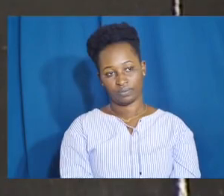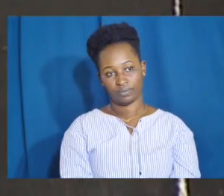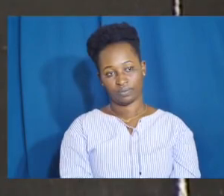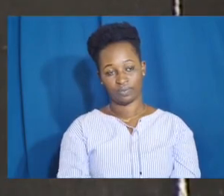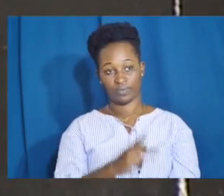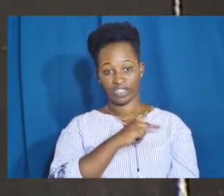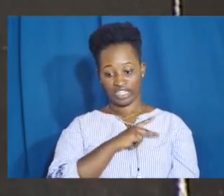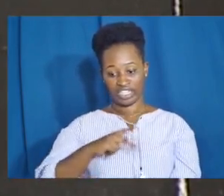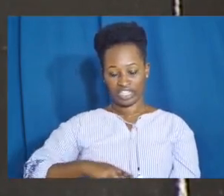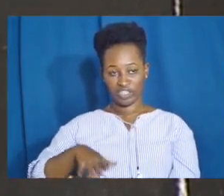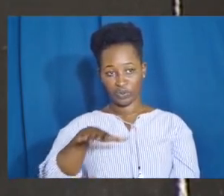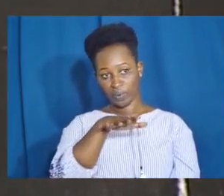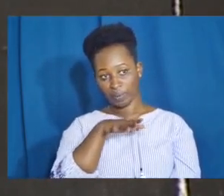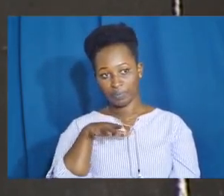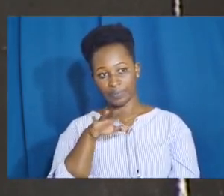Kingdom,